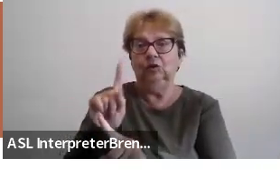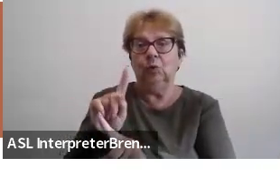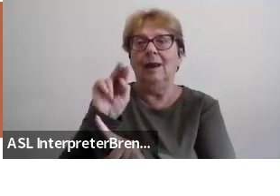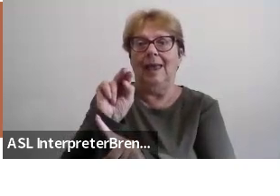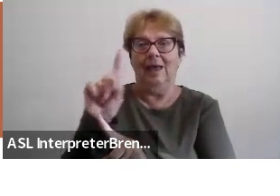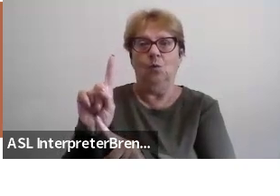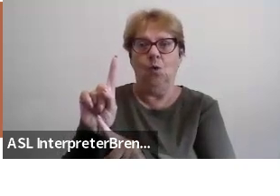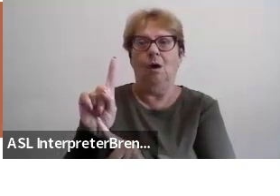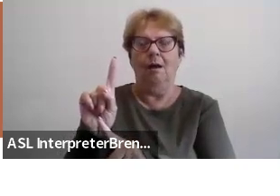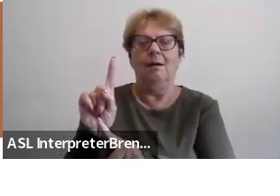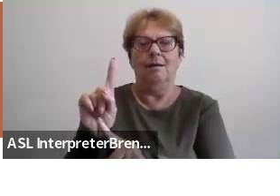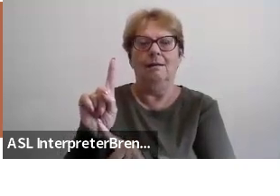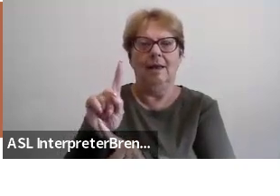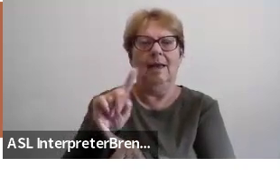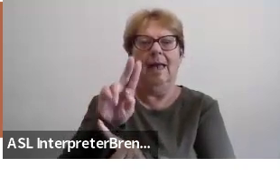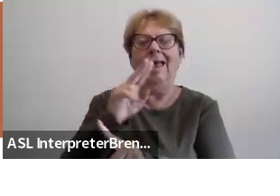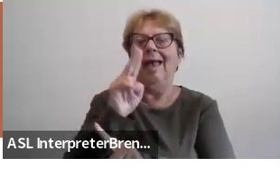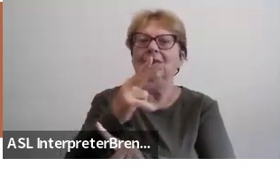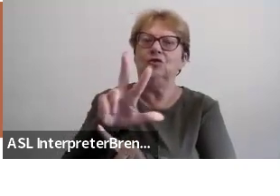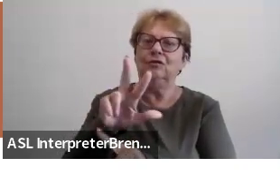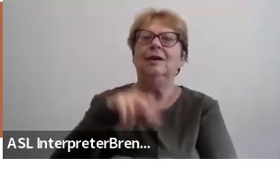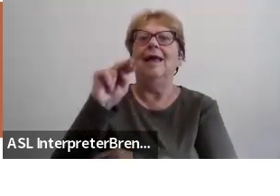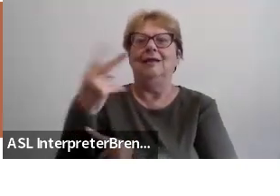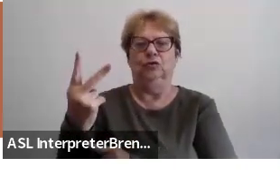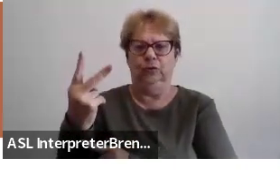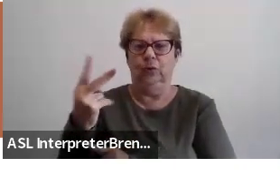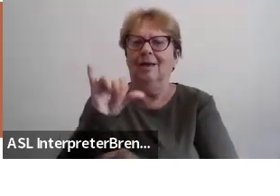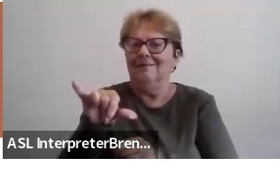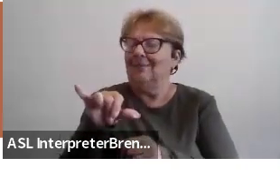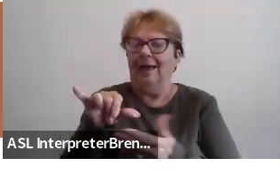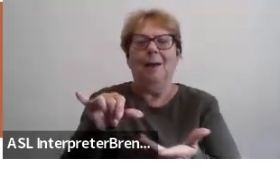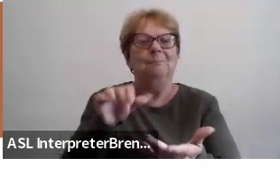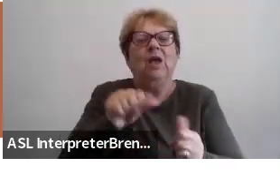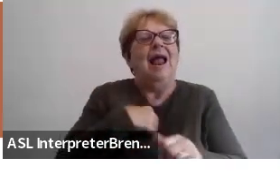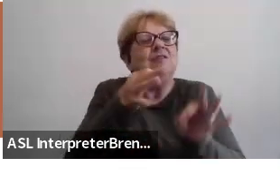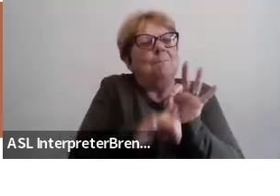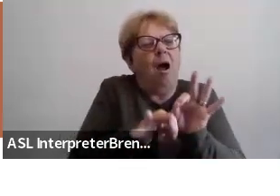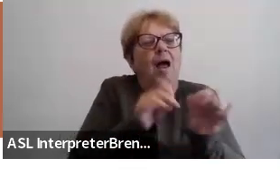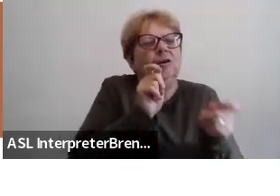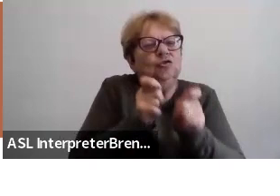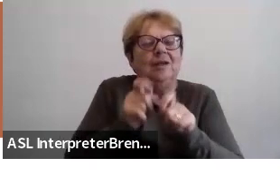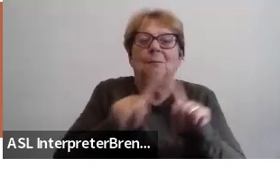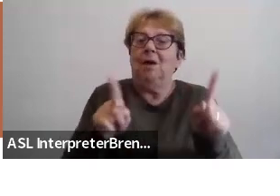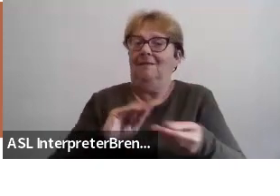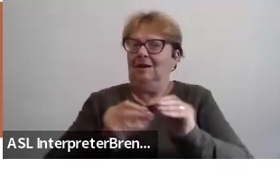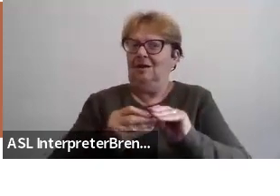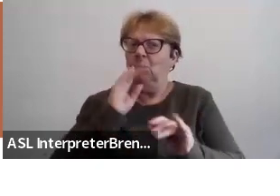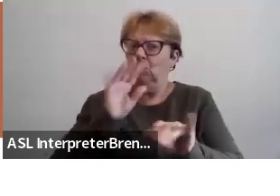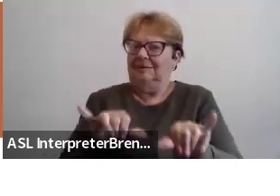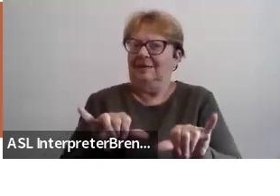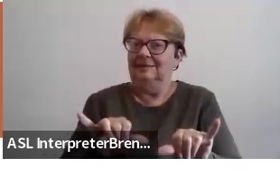and H3N2. It stays, you can have these minor changes, but the numbers stay the